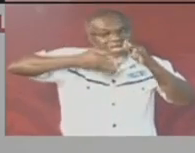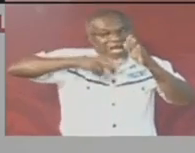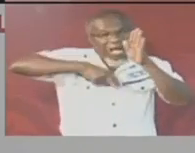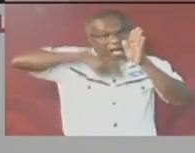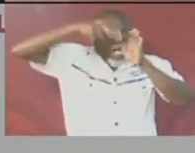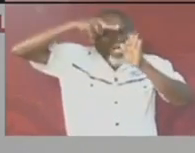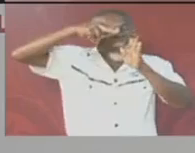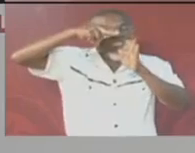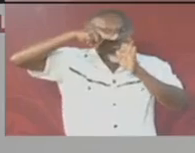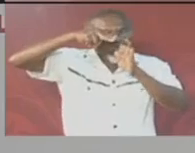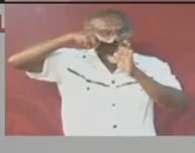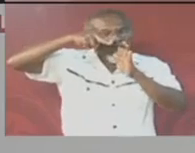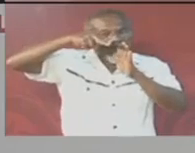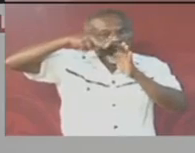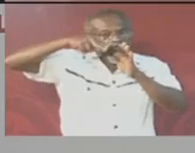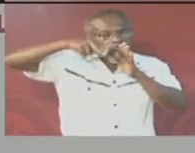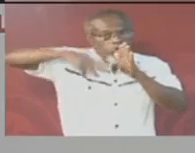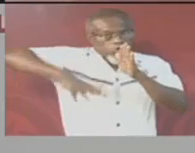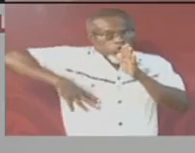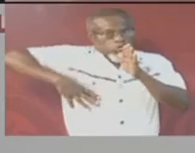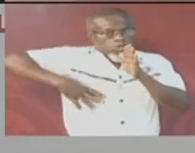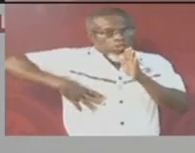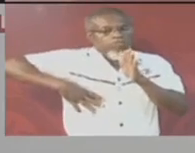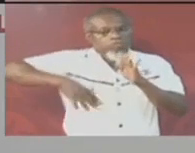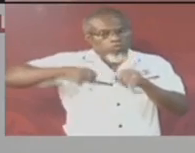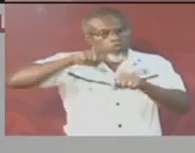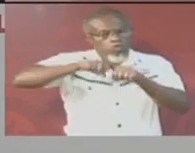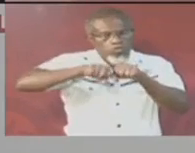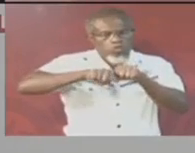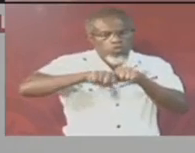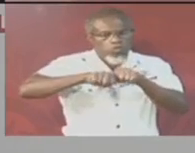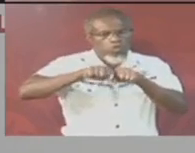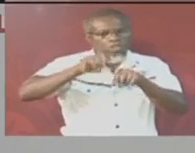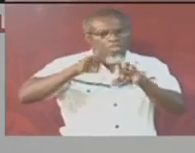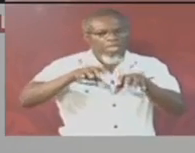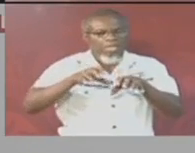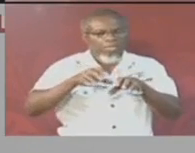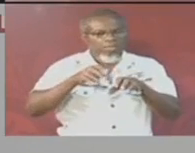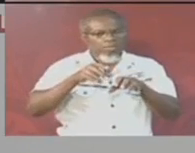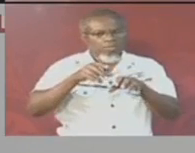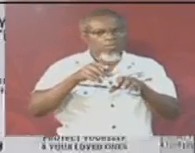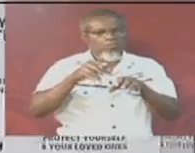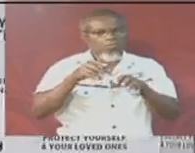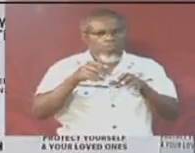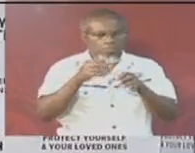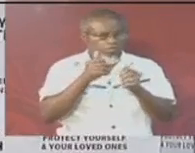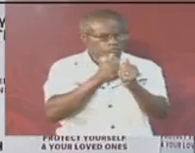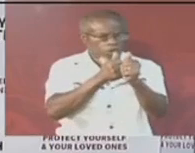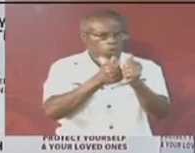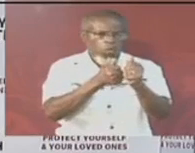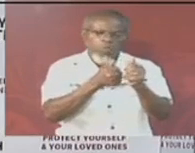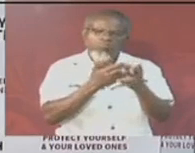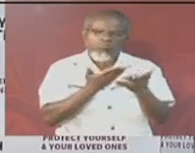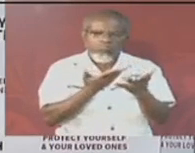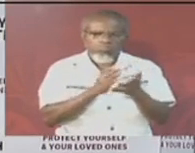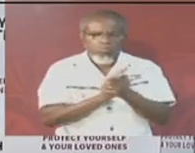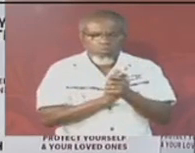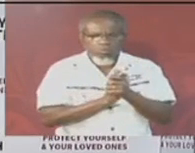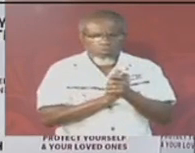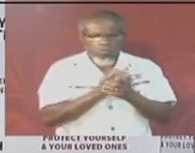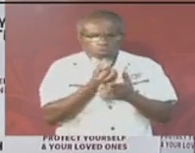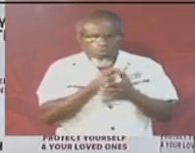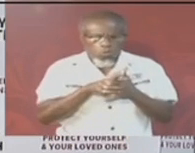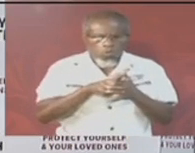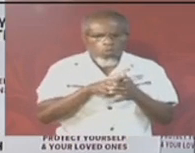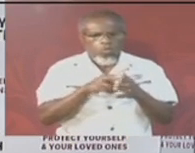make decisions and plan their affairs around that. Thank you very much. And thank you, Minister, for that